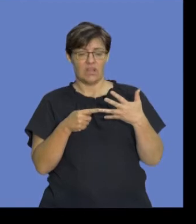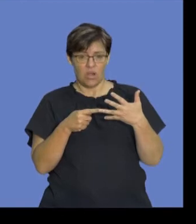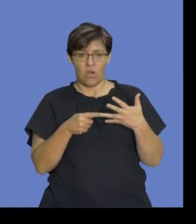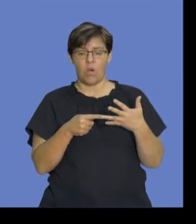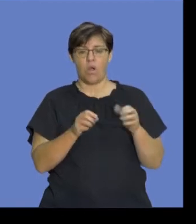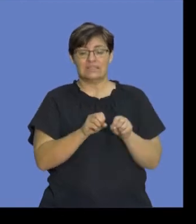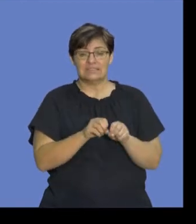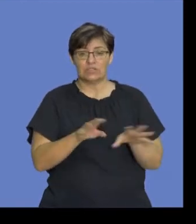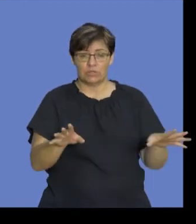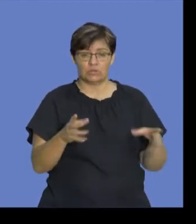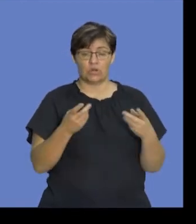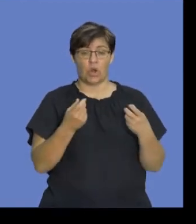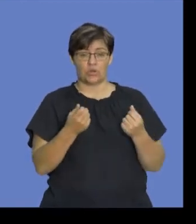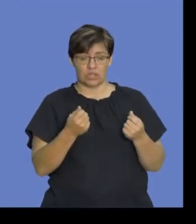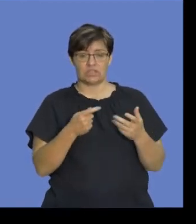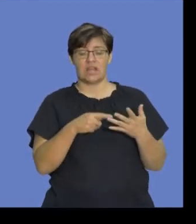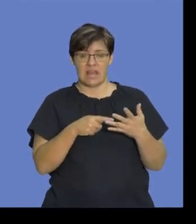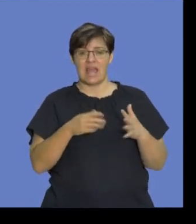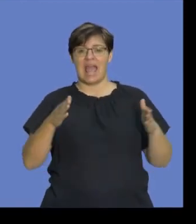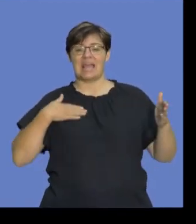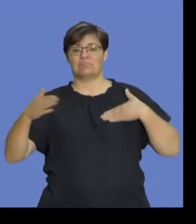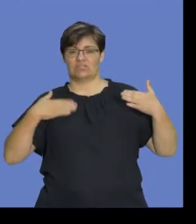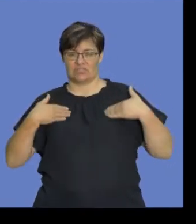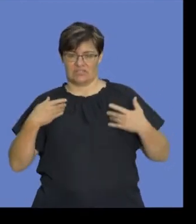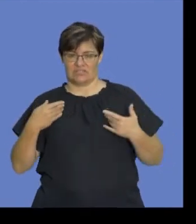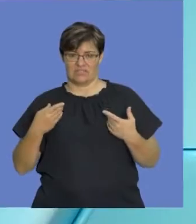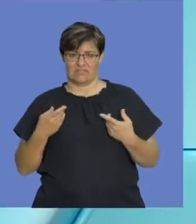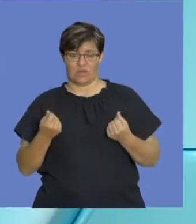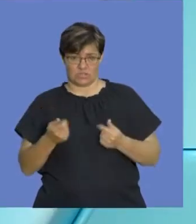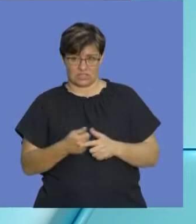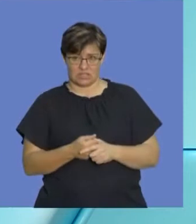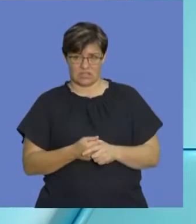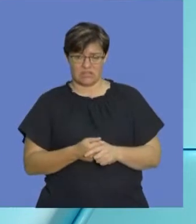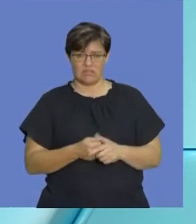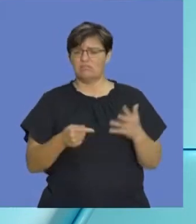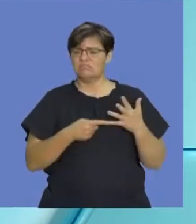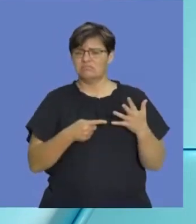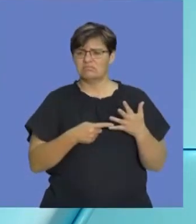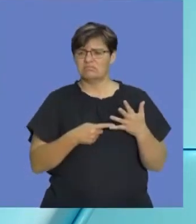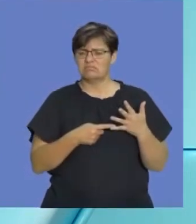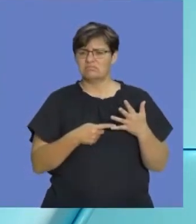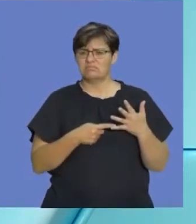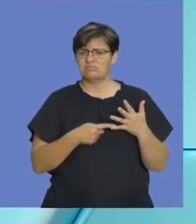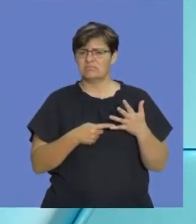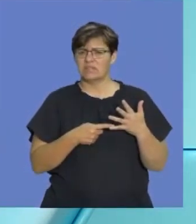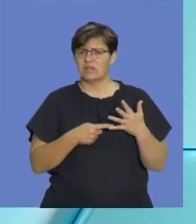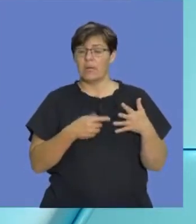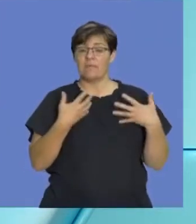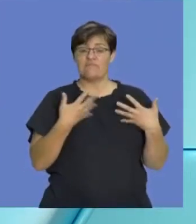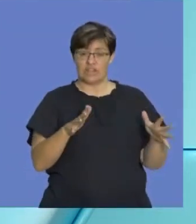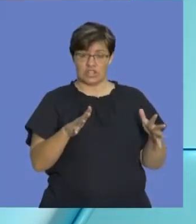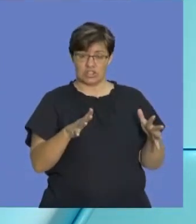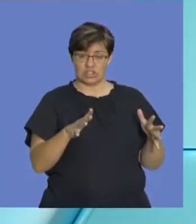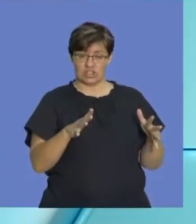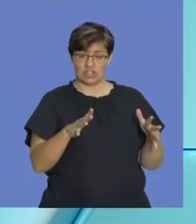your administrative cost. Just a bit of information on that one. Think about it. Once your item is totally manufactured,